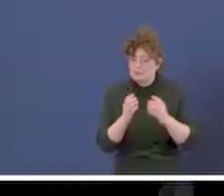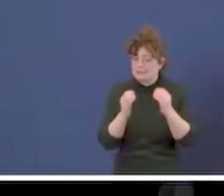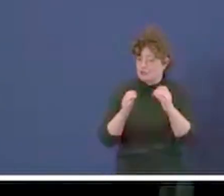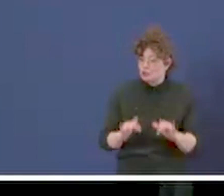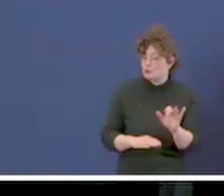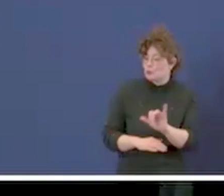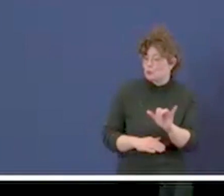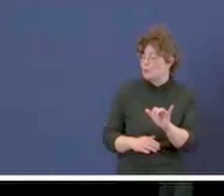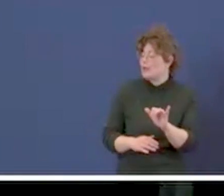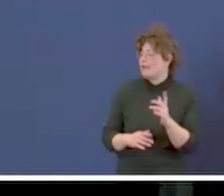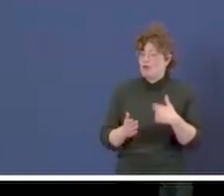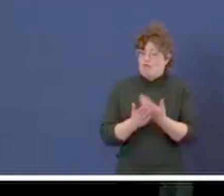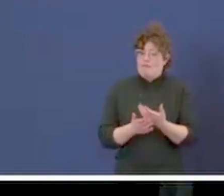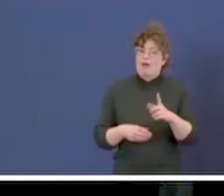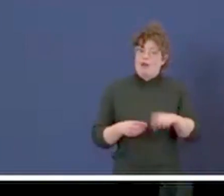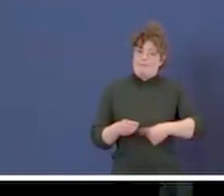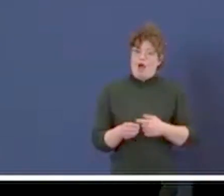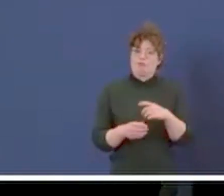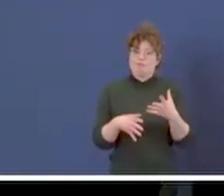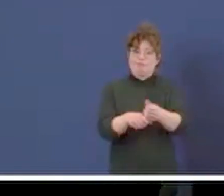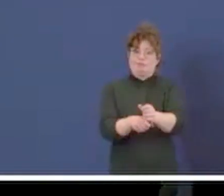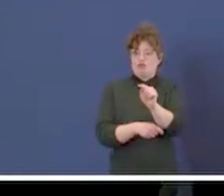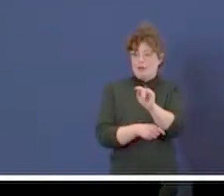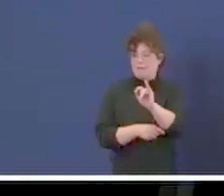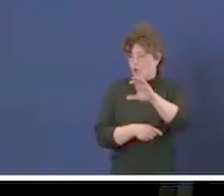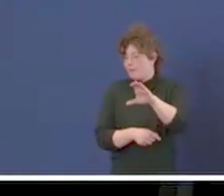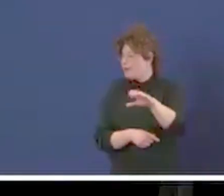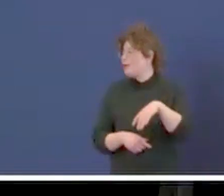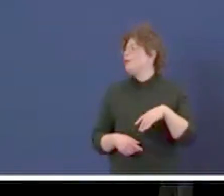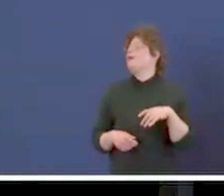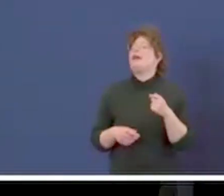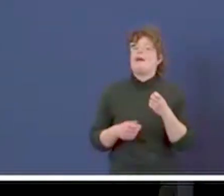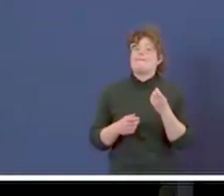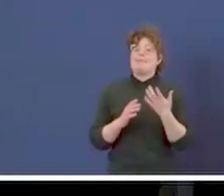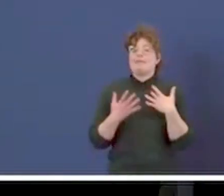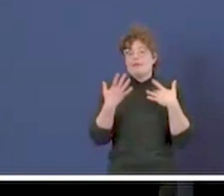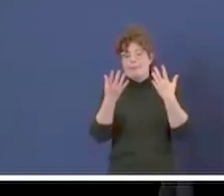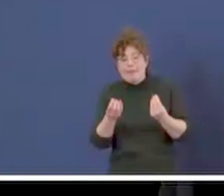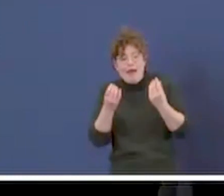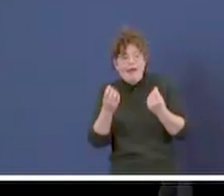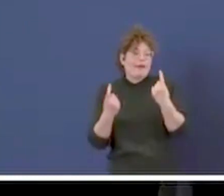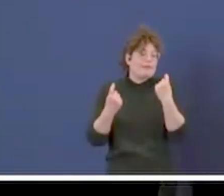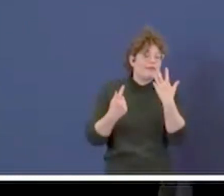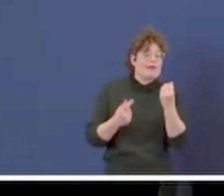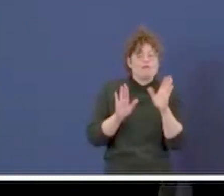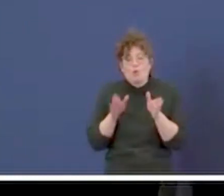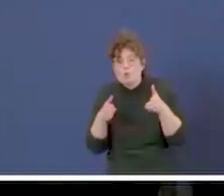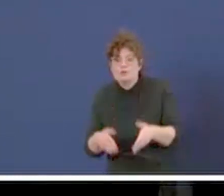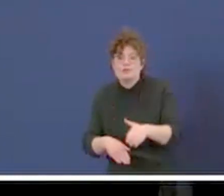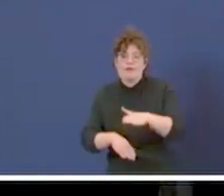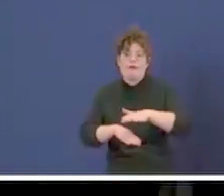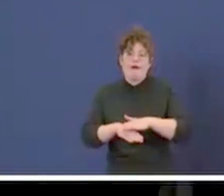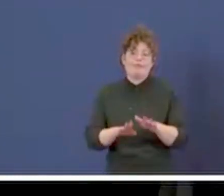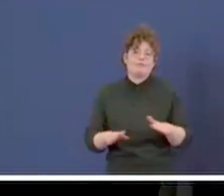even as they're coming in, about trauma-informed practices and being empathetic and focusing